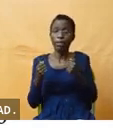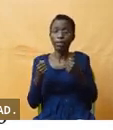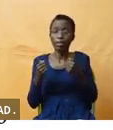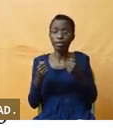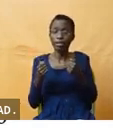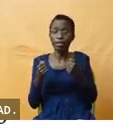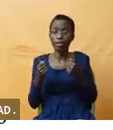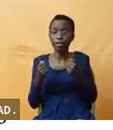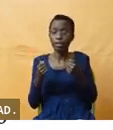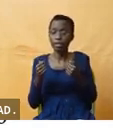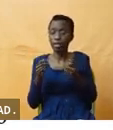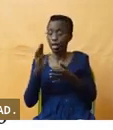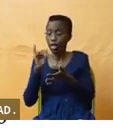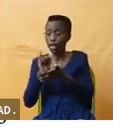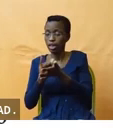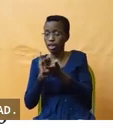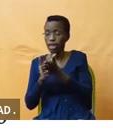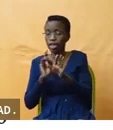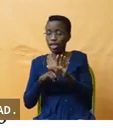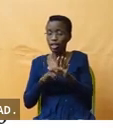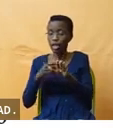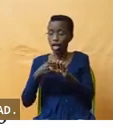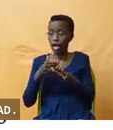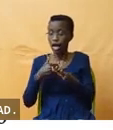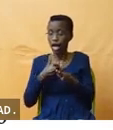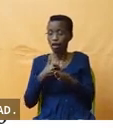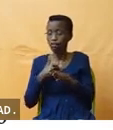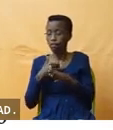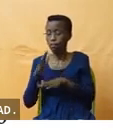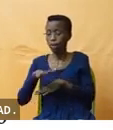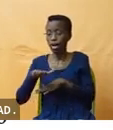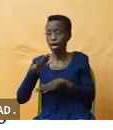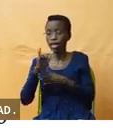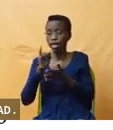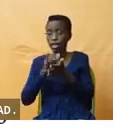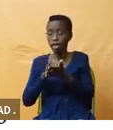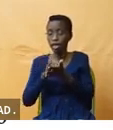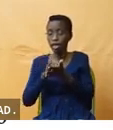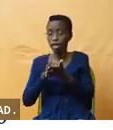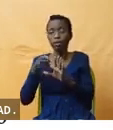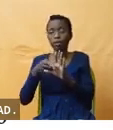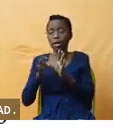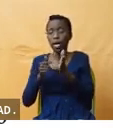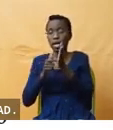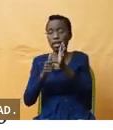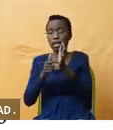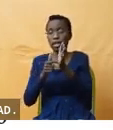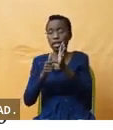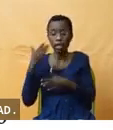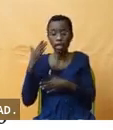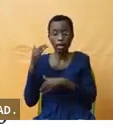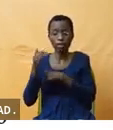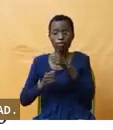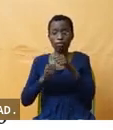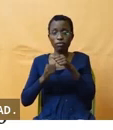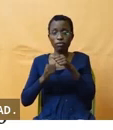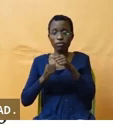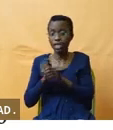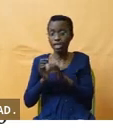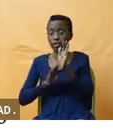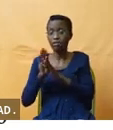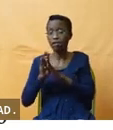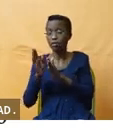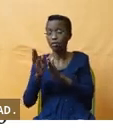happen within that period. So there are areas that you participate in the formation of for example, an annual development plan or the